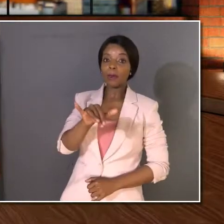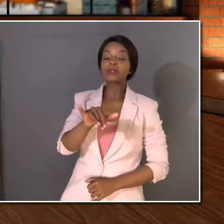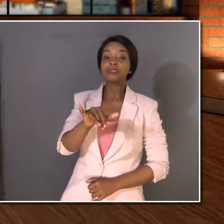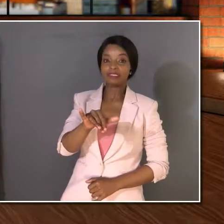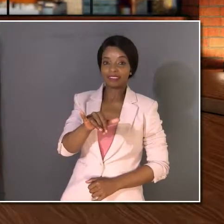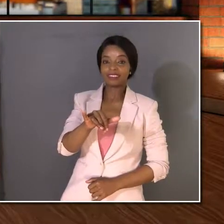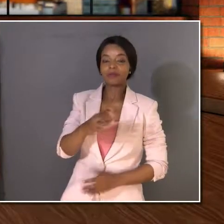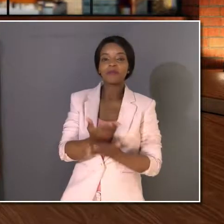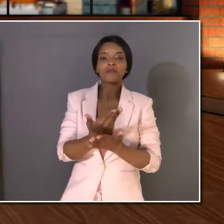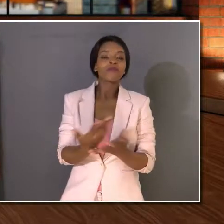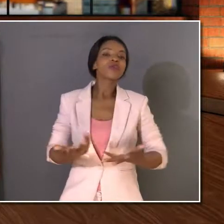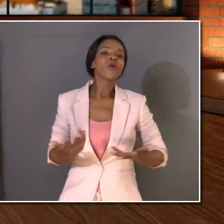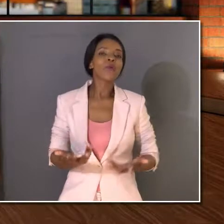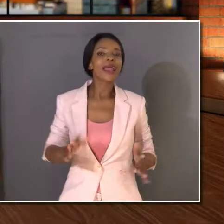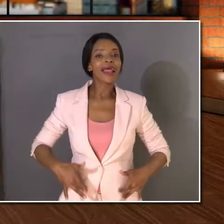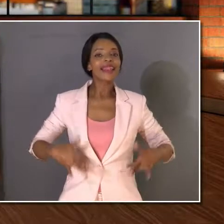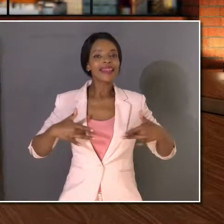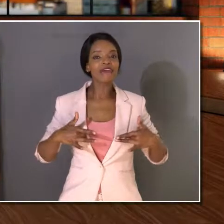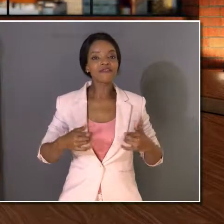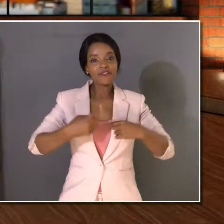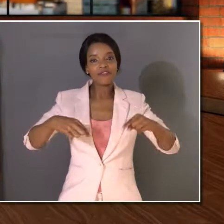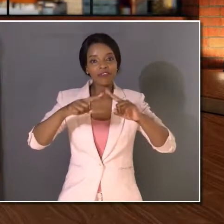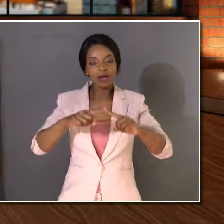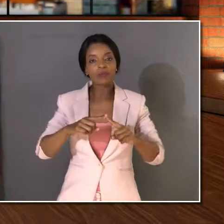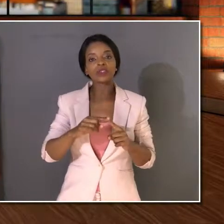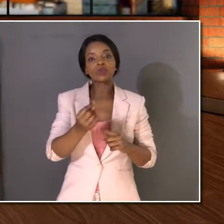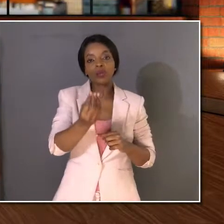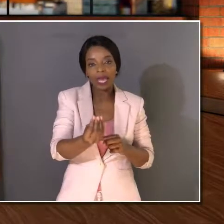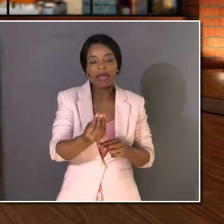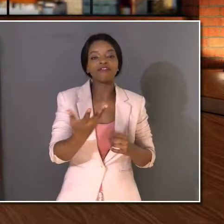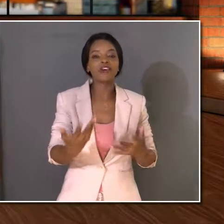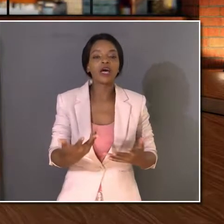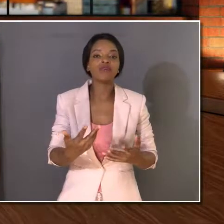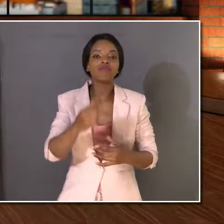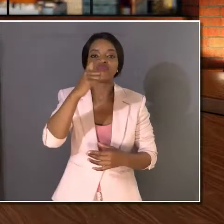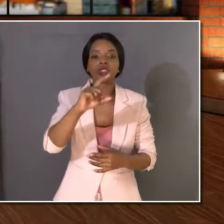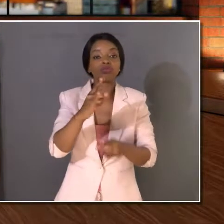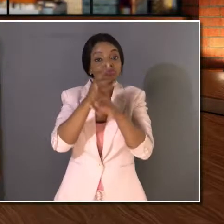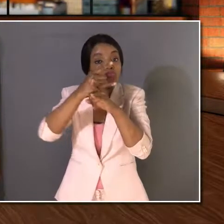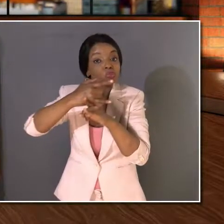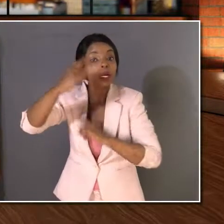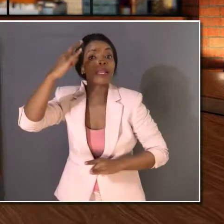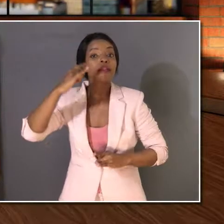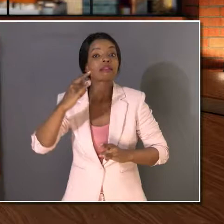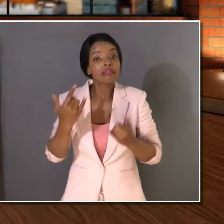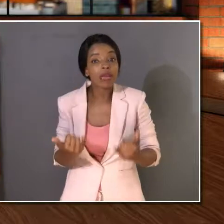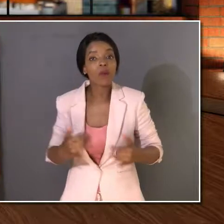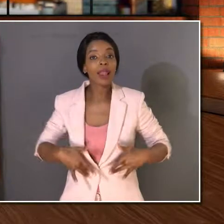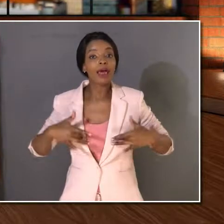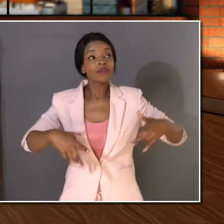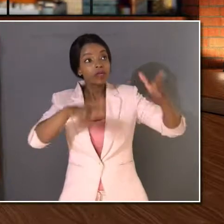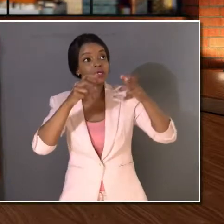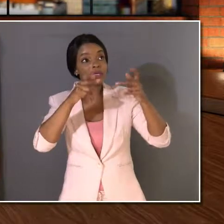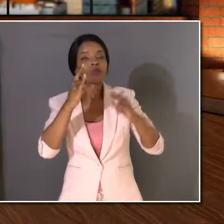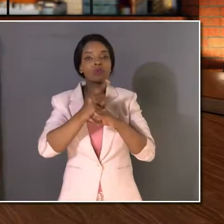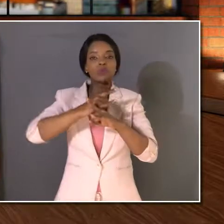as on our live stream for a chance to win one of our lovely, lovely 10 hampers. You will definitely be having a good chance at